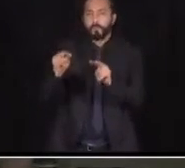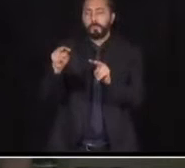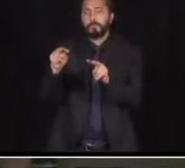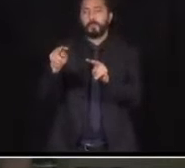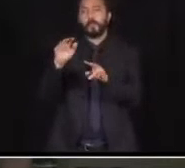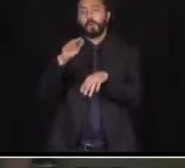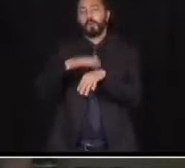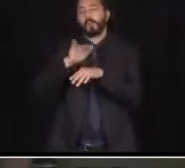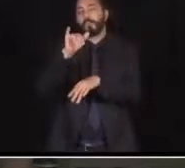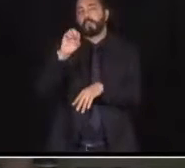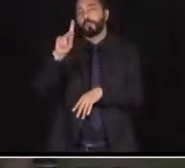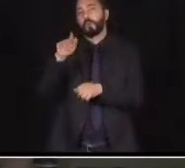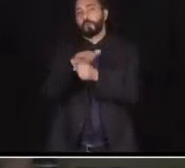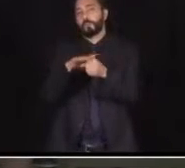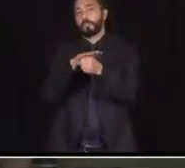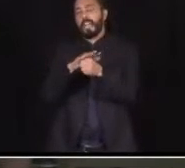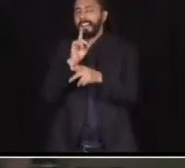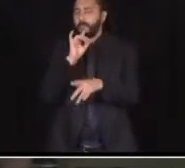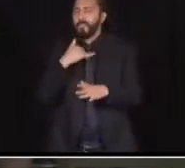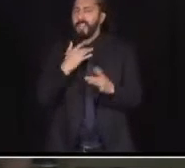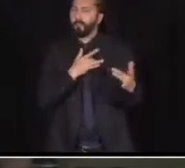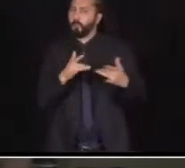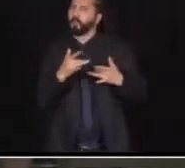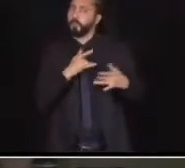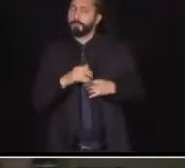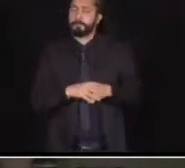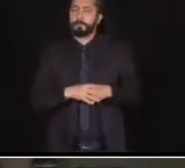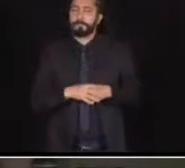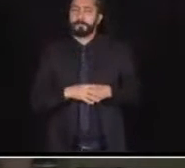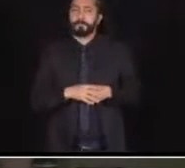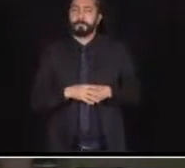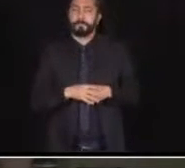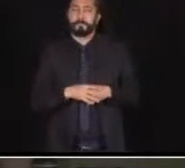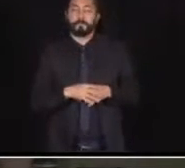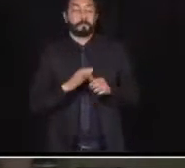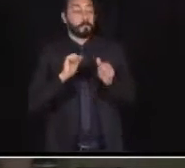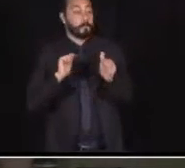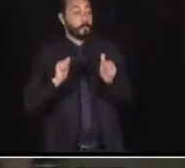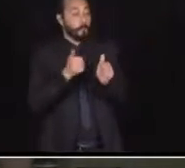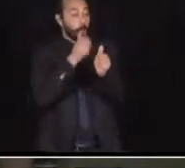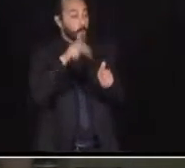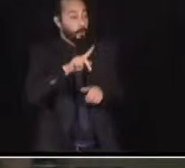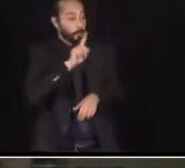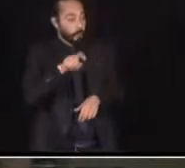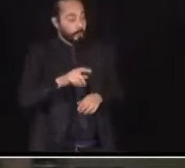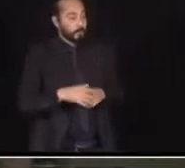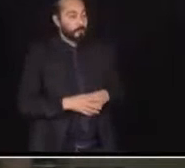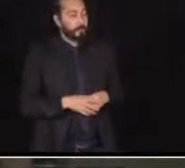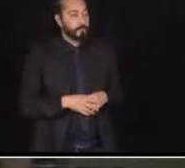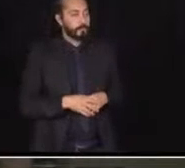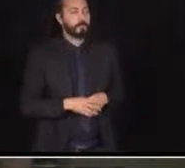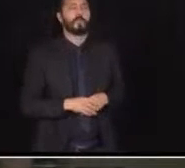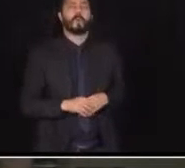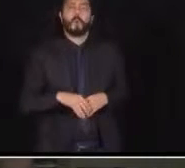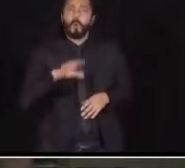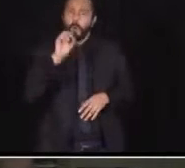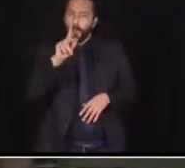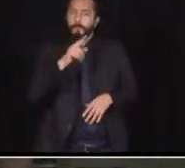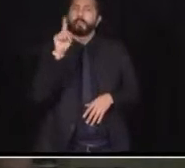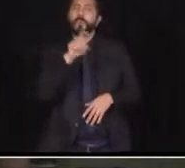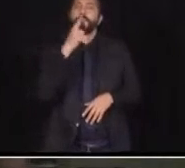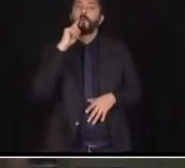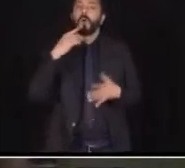on York right now. It's concerning. Follow-up. And this probably is for the health minister. I'm